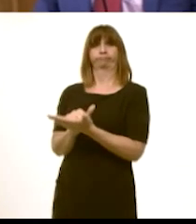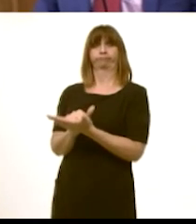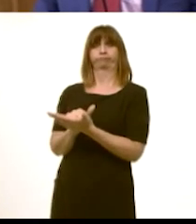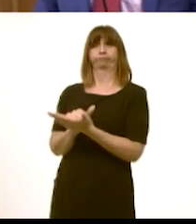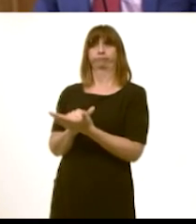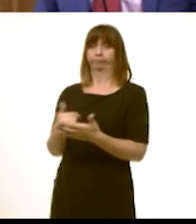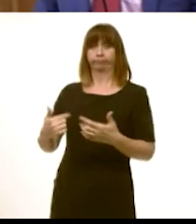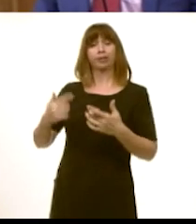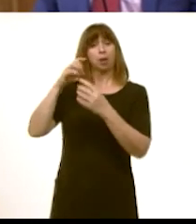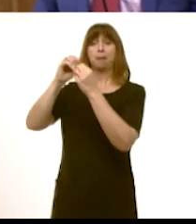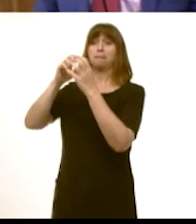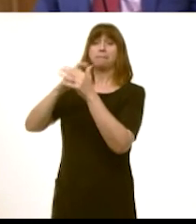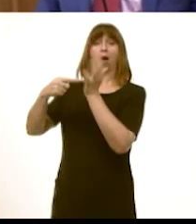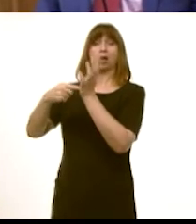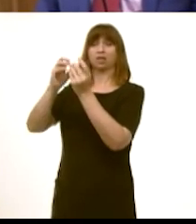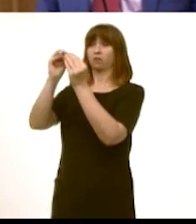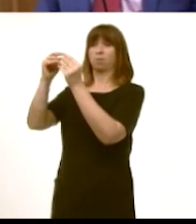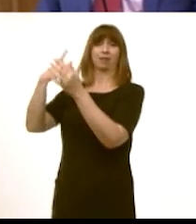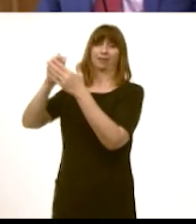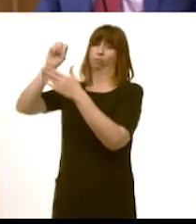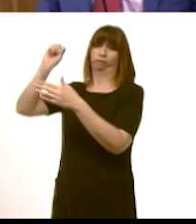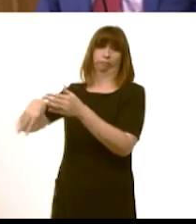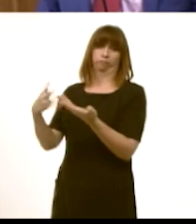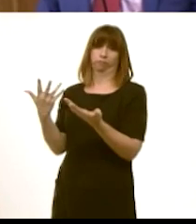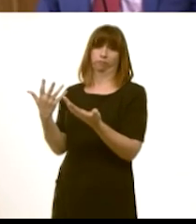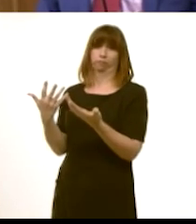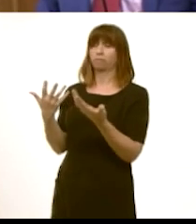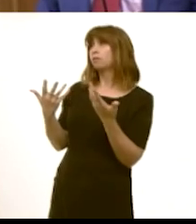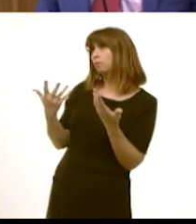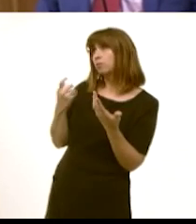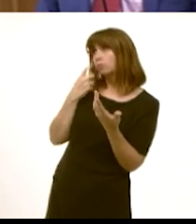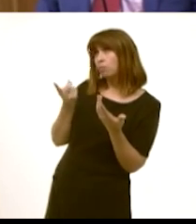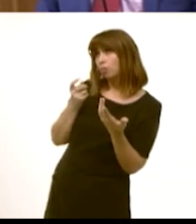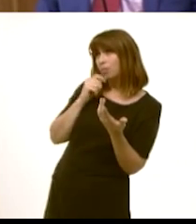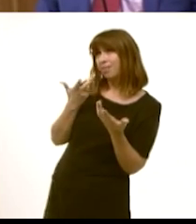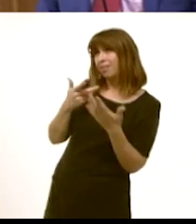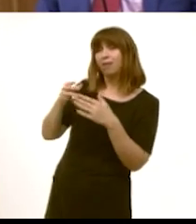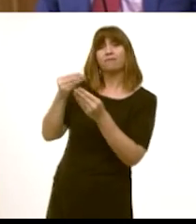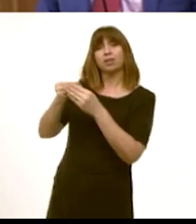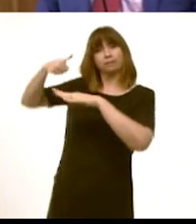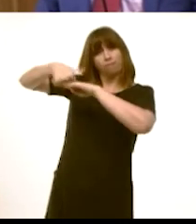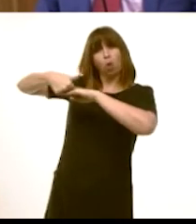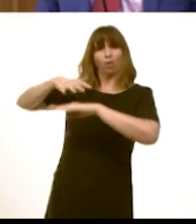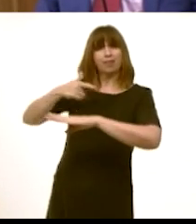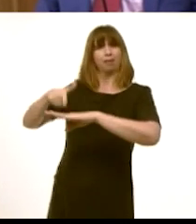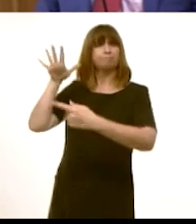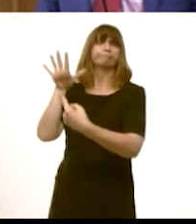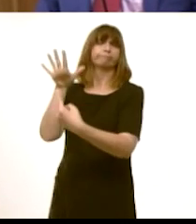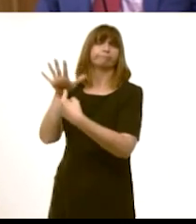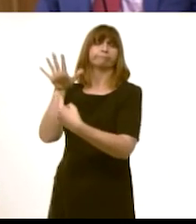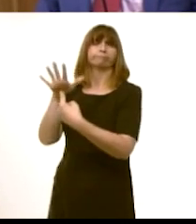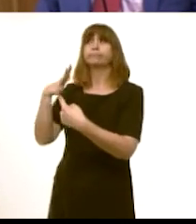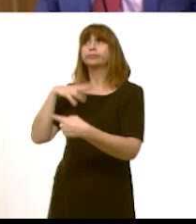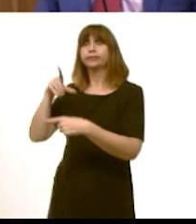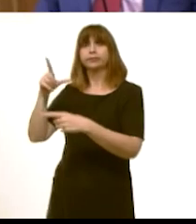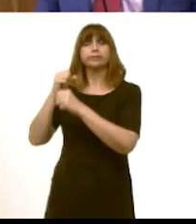I stand, the Barnett formula itself has got to go, but in the absence of that happening and being announced tomorrow, then a funding floor, of course, is important. We need to see a commitment